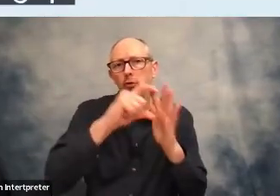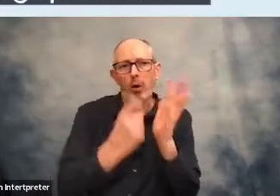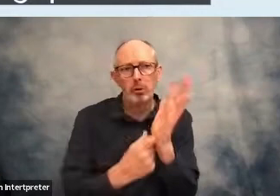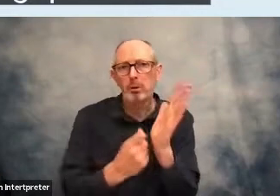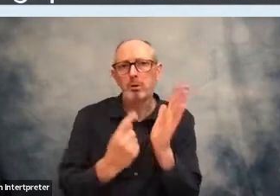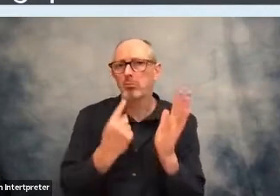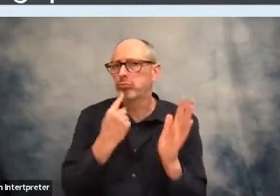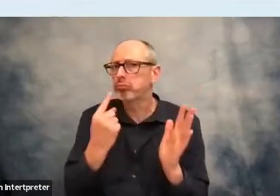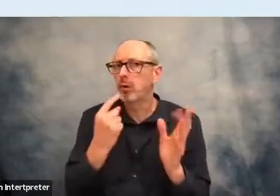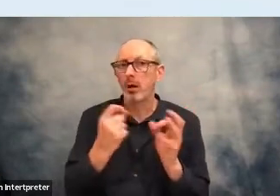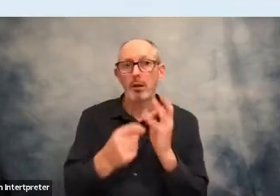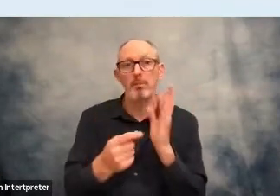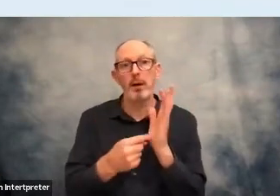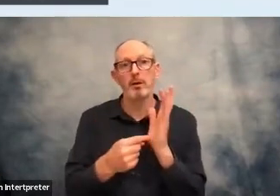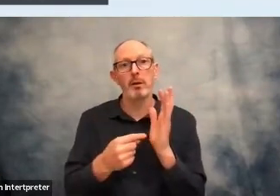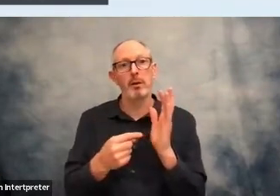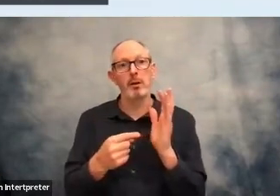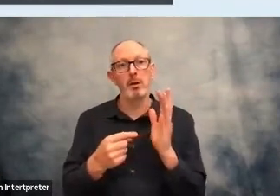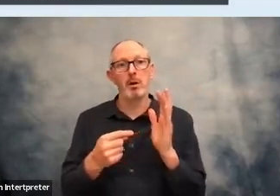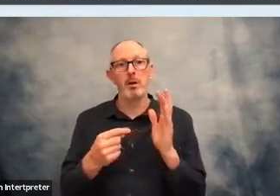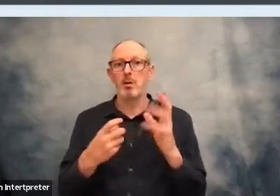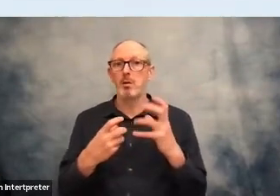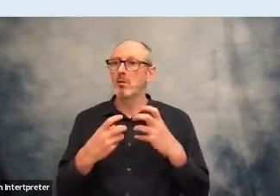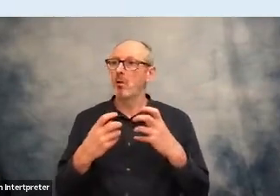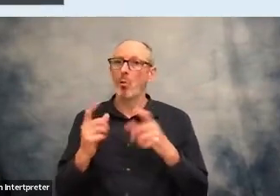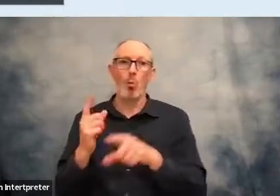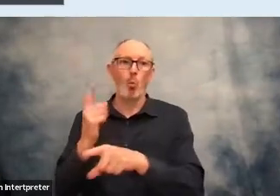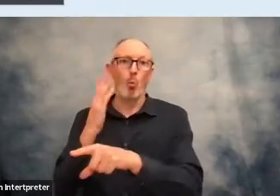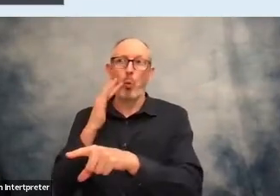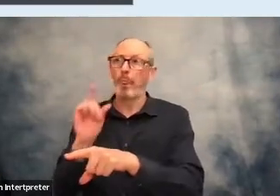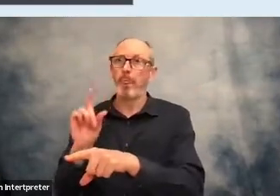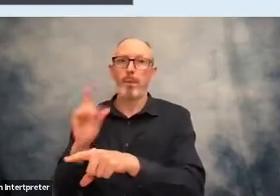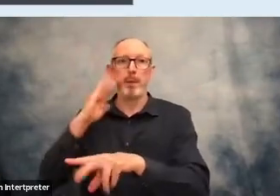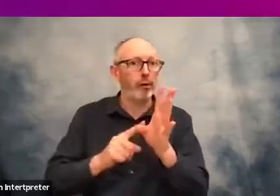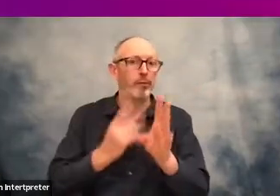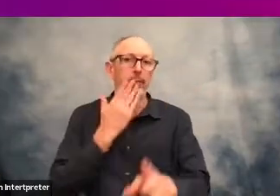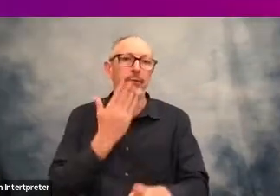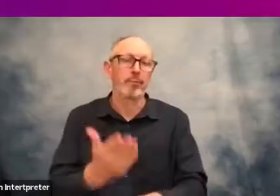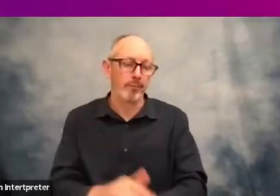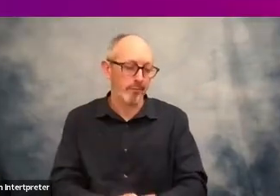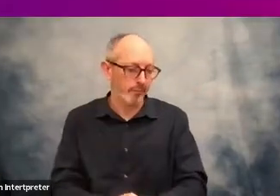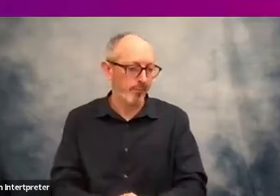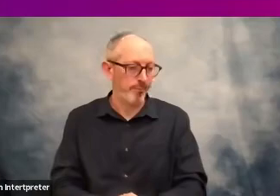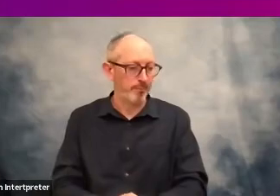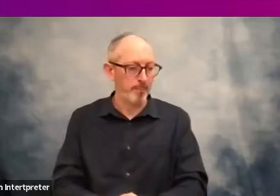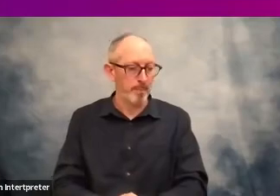the gap between the moment a parent first wonders and the moment they have an answer. Thank you.